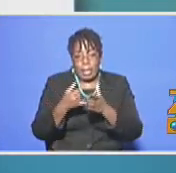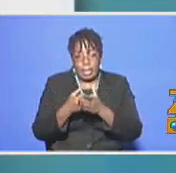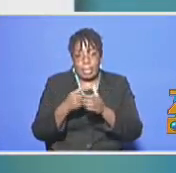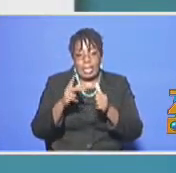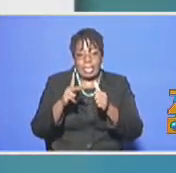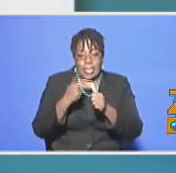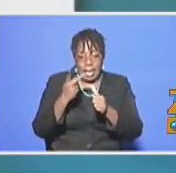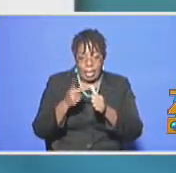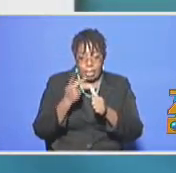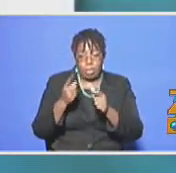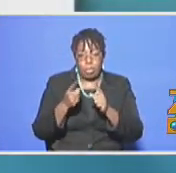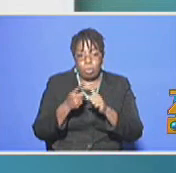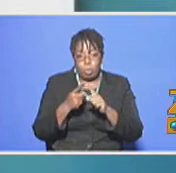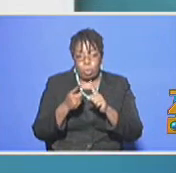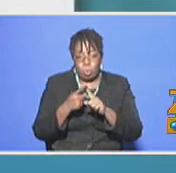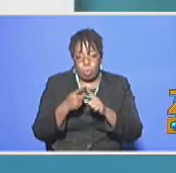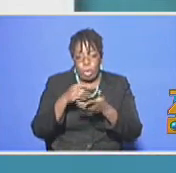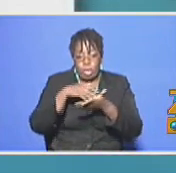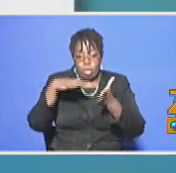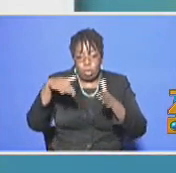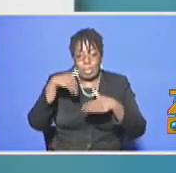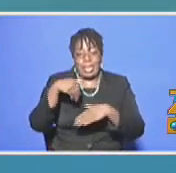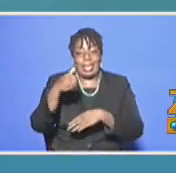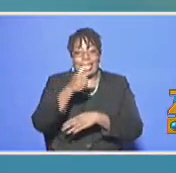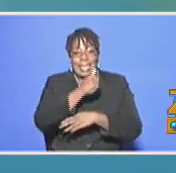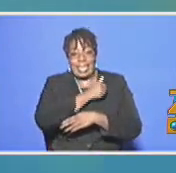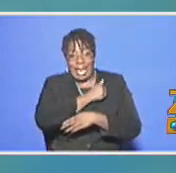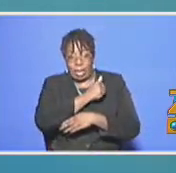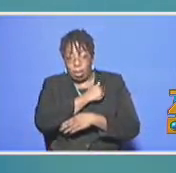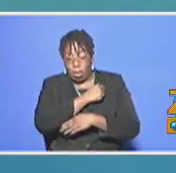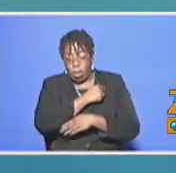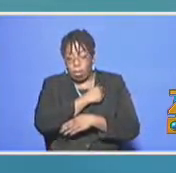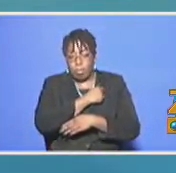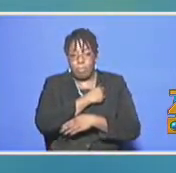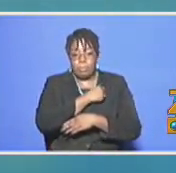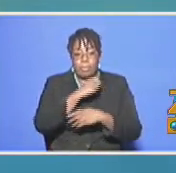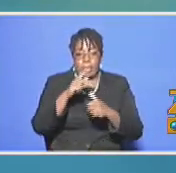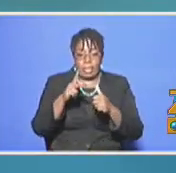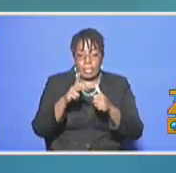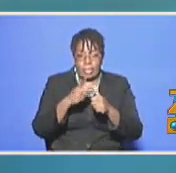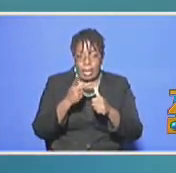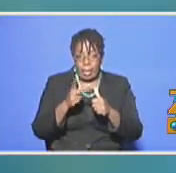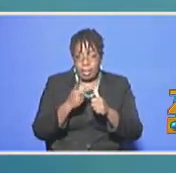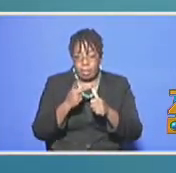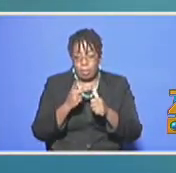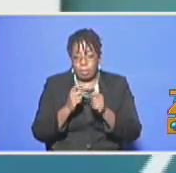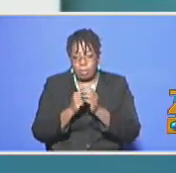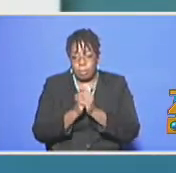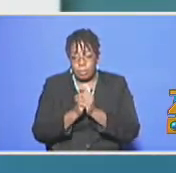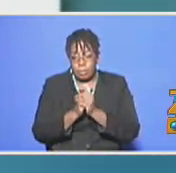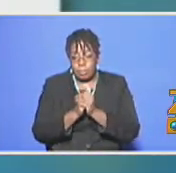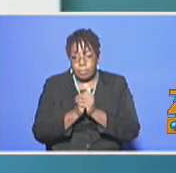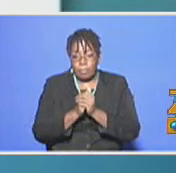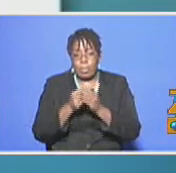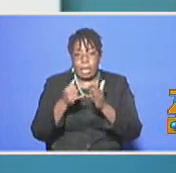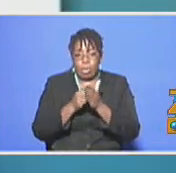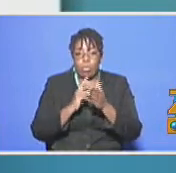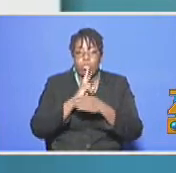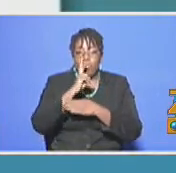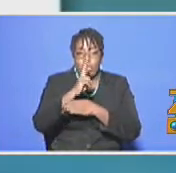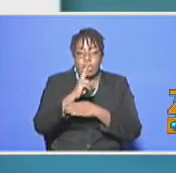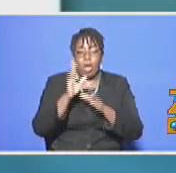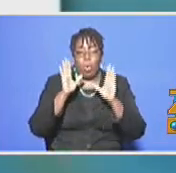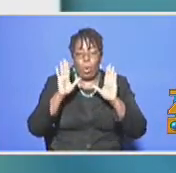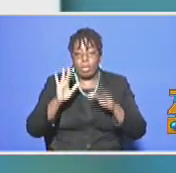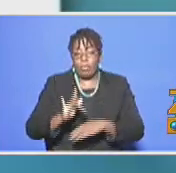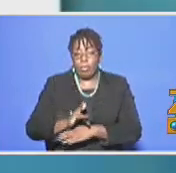second pair to students in Canada. They got the second pair delivered to them. And it's been a really great feeling,